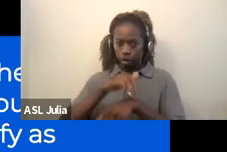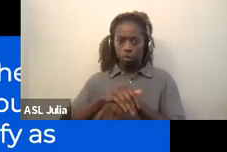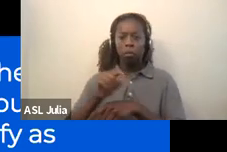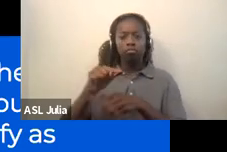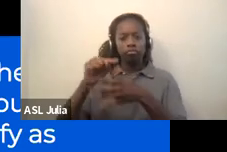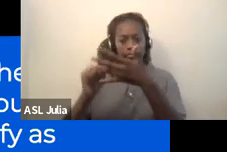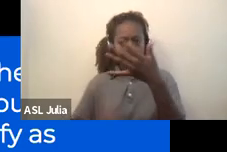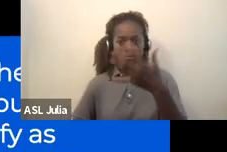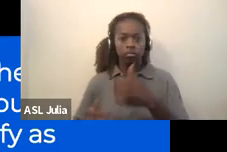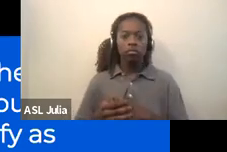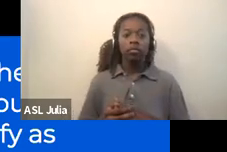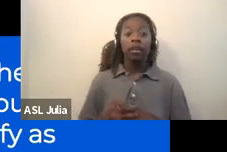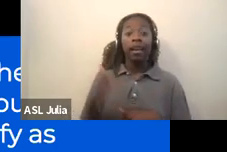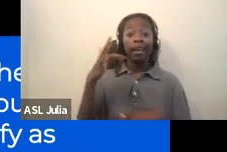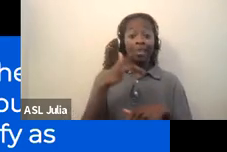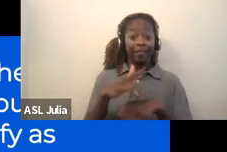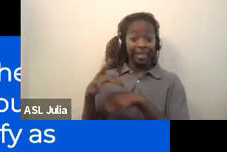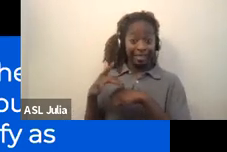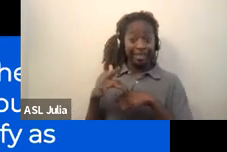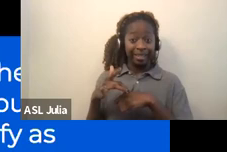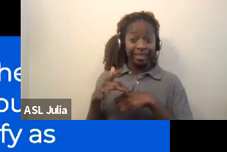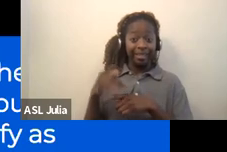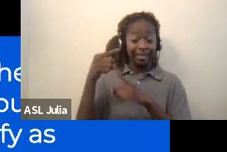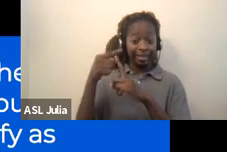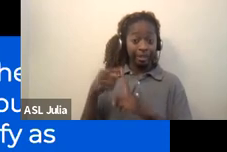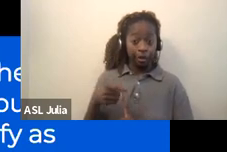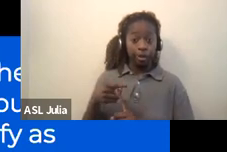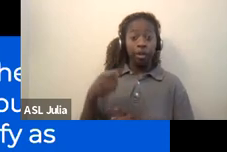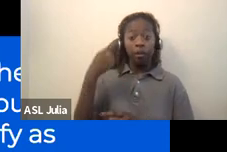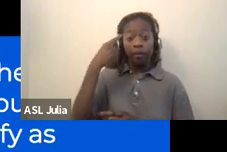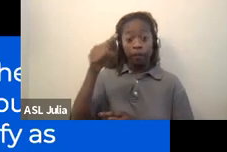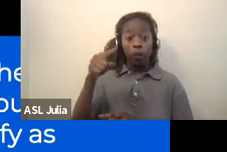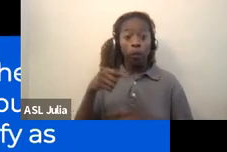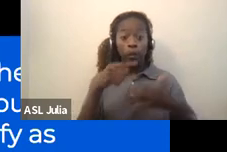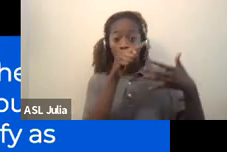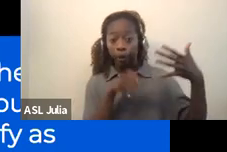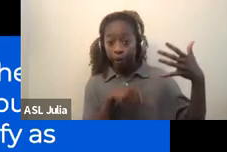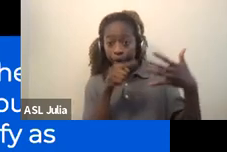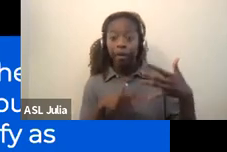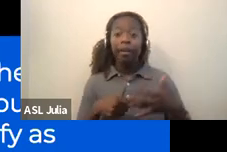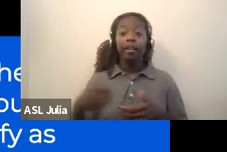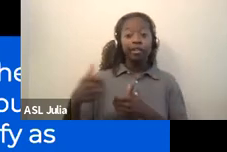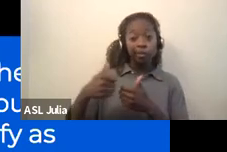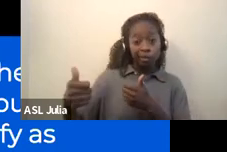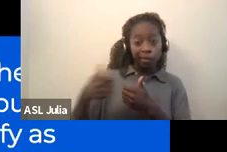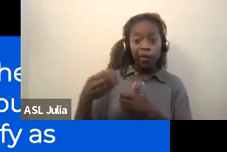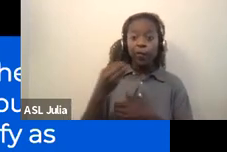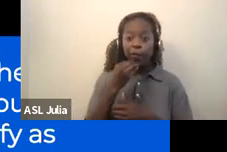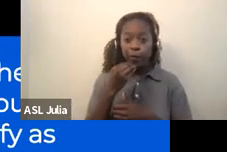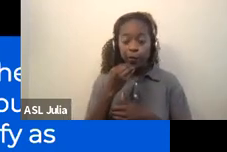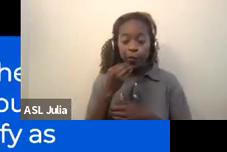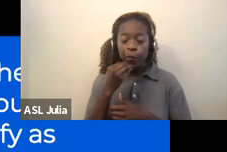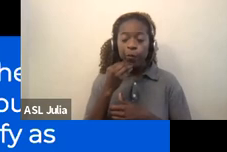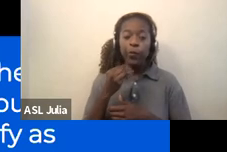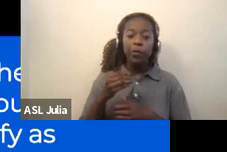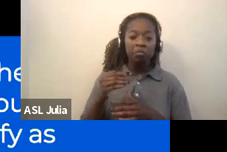the vacancy targets seen here for hourly rules transportation food and nutrition services and custodial staff are